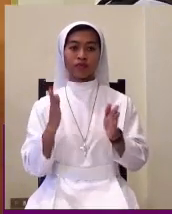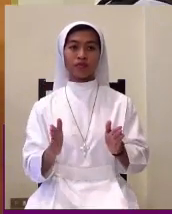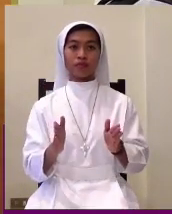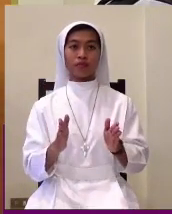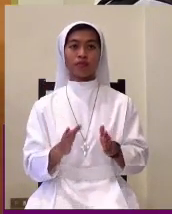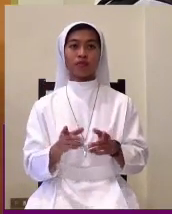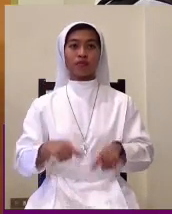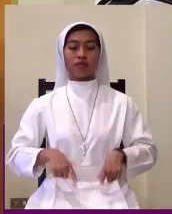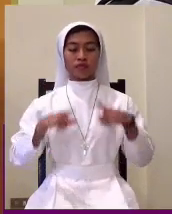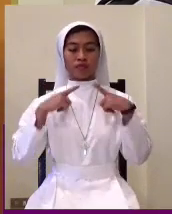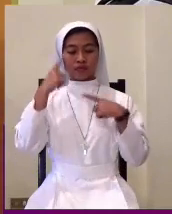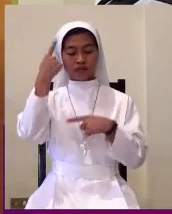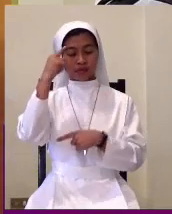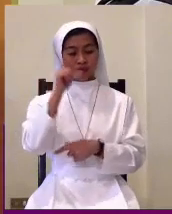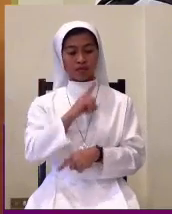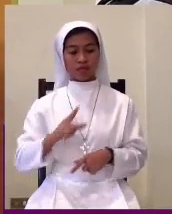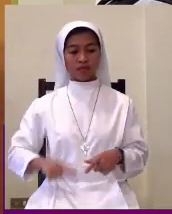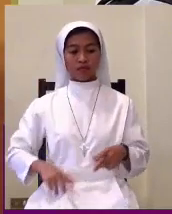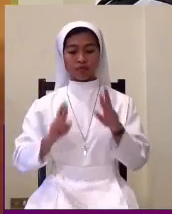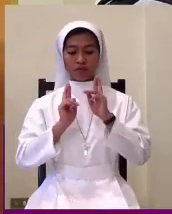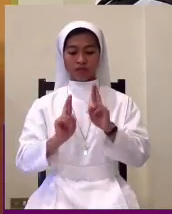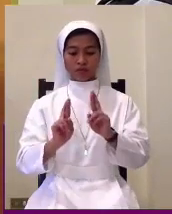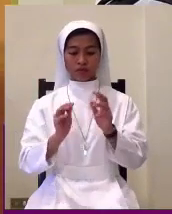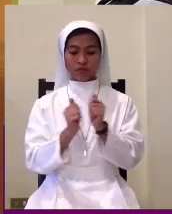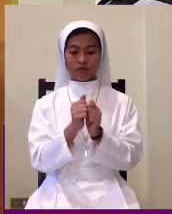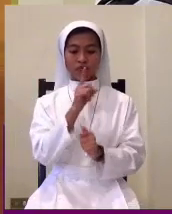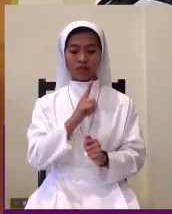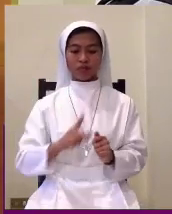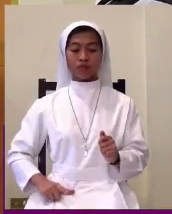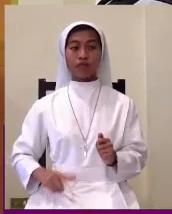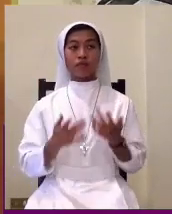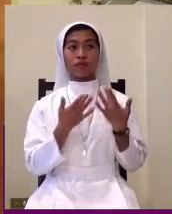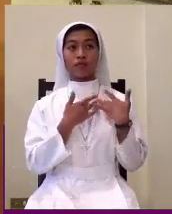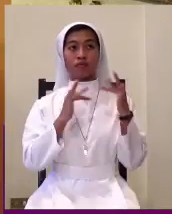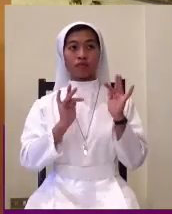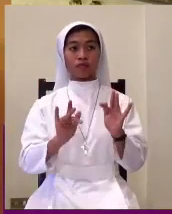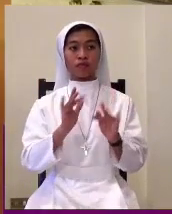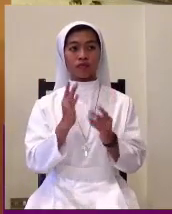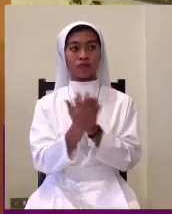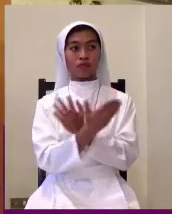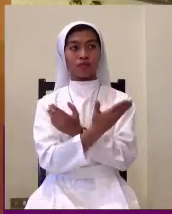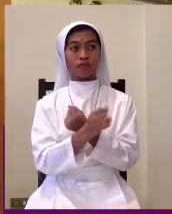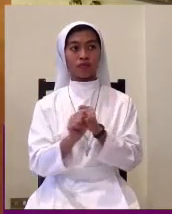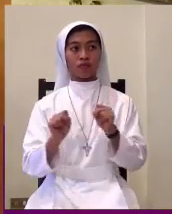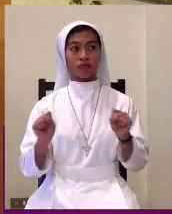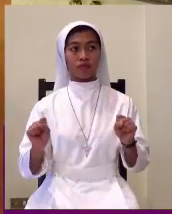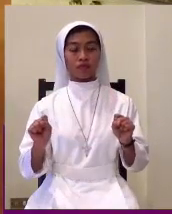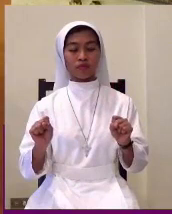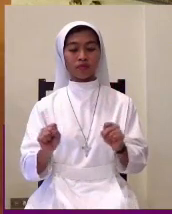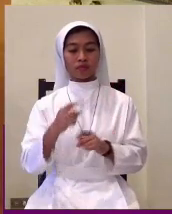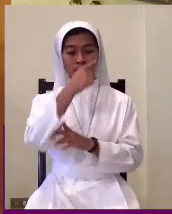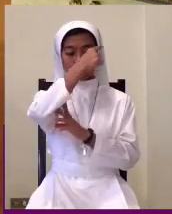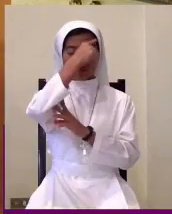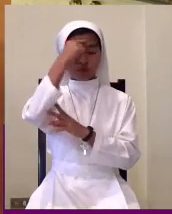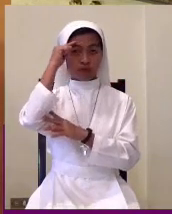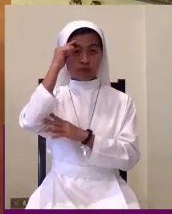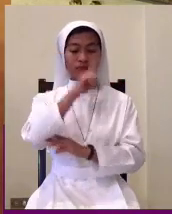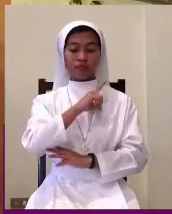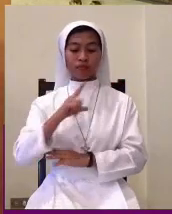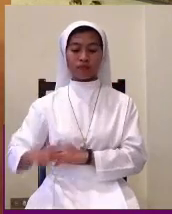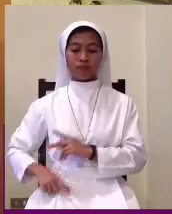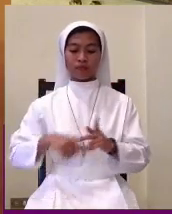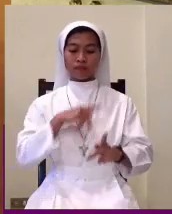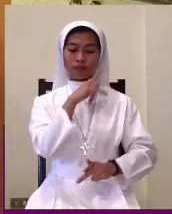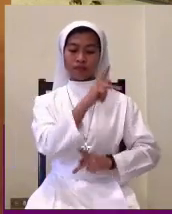With the Lord there is mercy and fullness of redemption. For with the Lord is kindness, and with